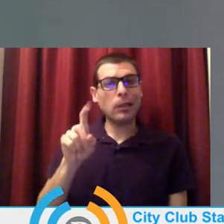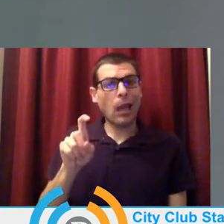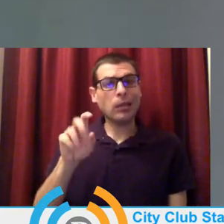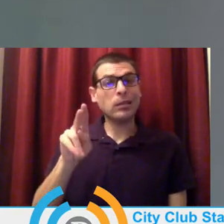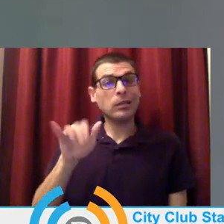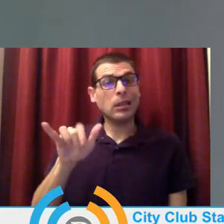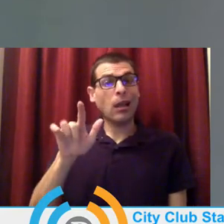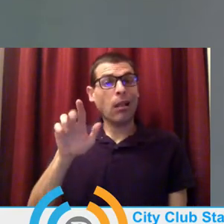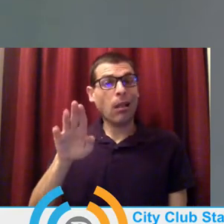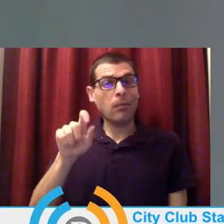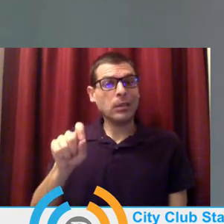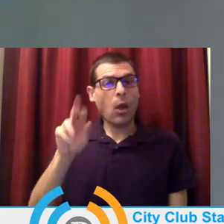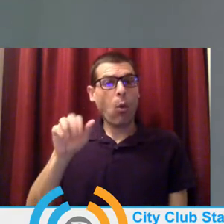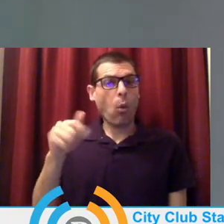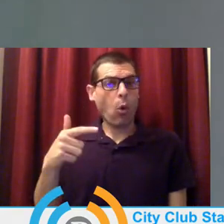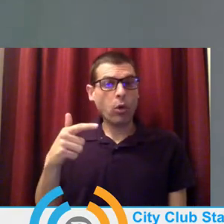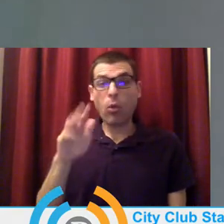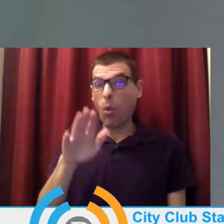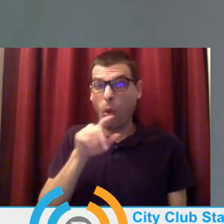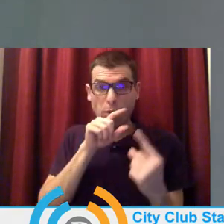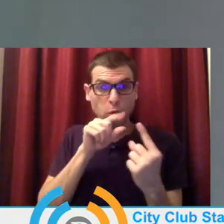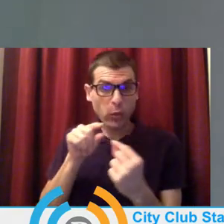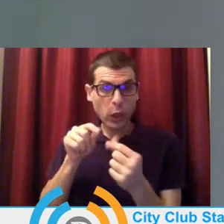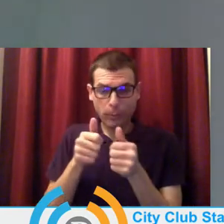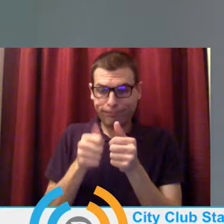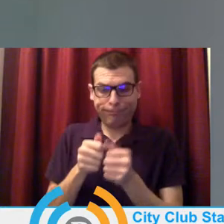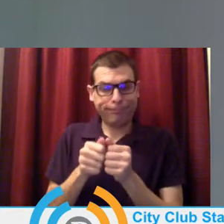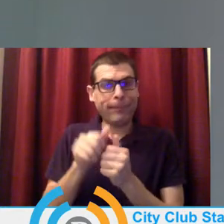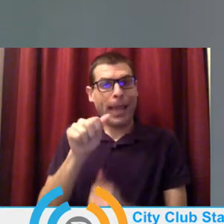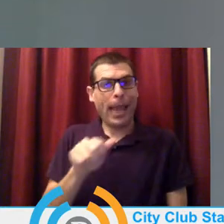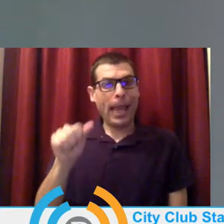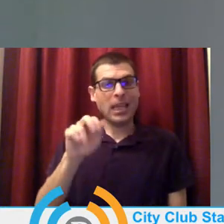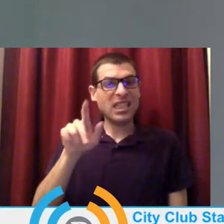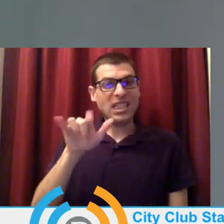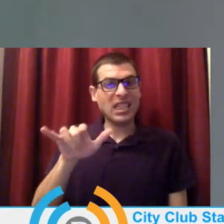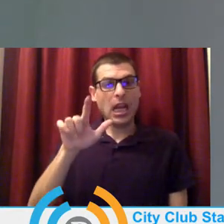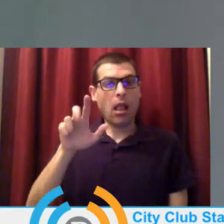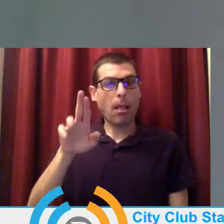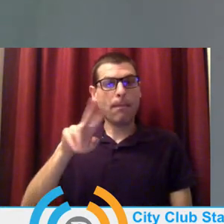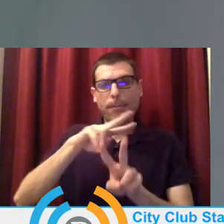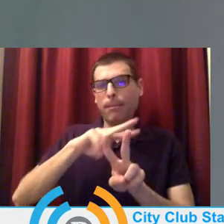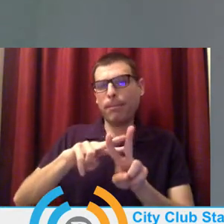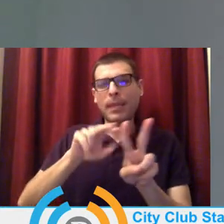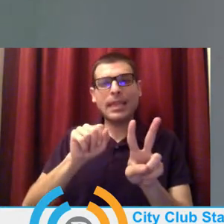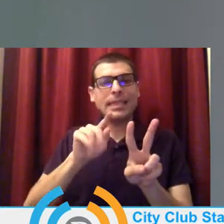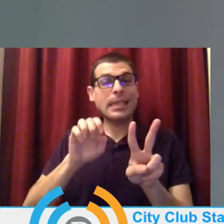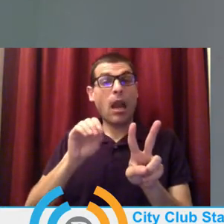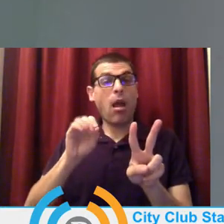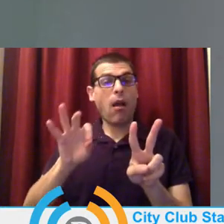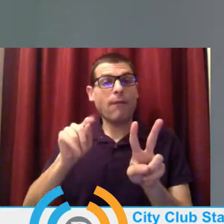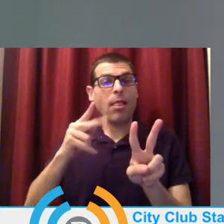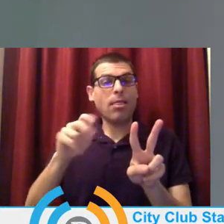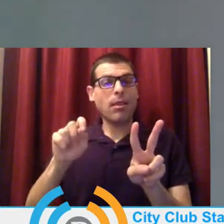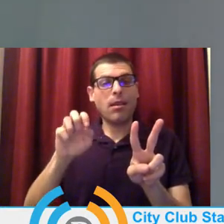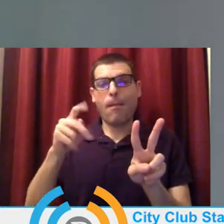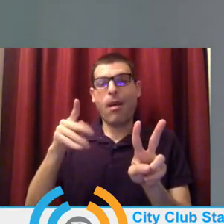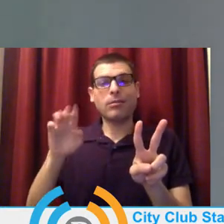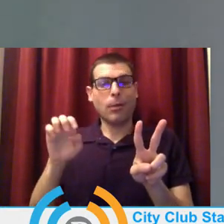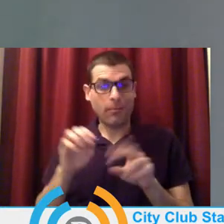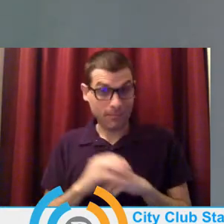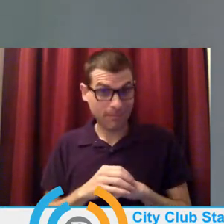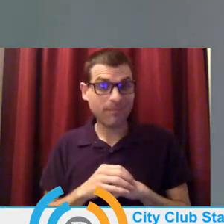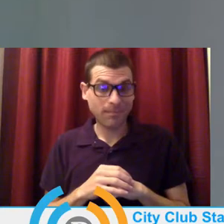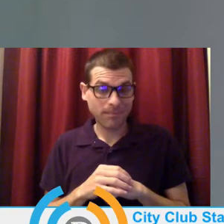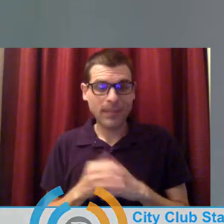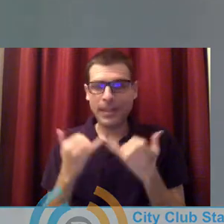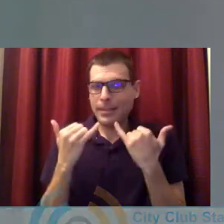questions@pdxcityclub.org or tweet to @cityclub using the hashtag #stateofthepossible. Now, it is